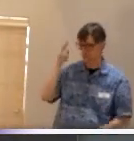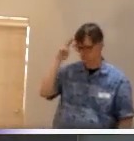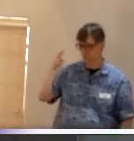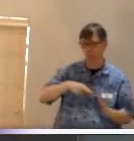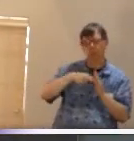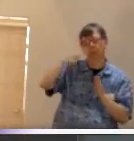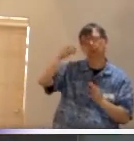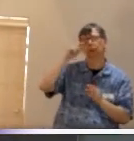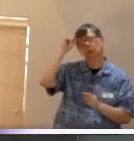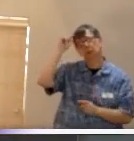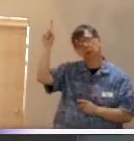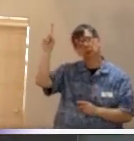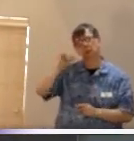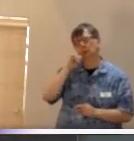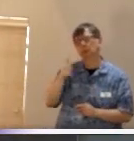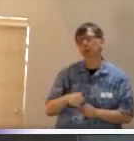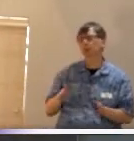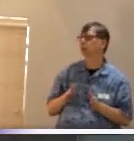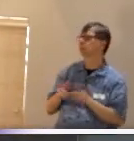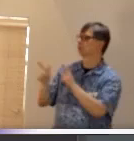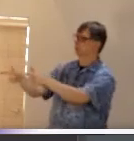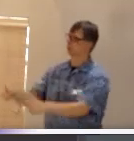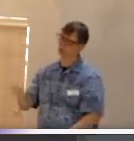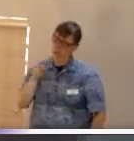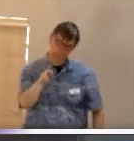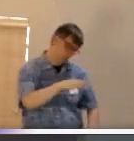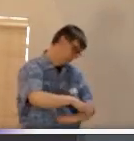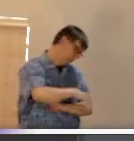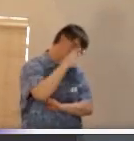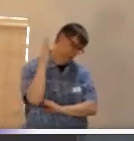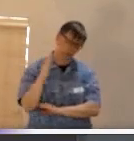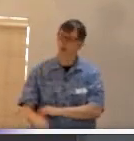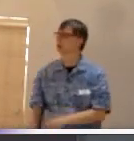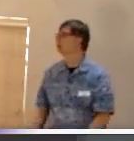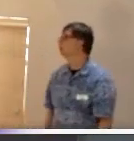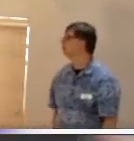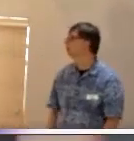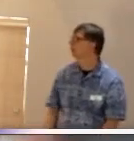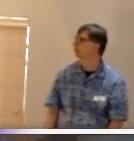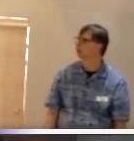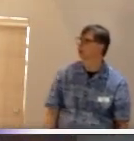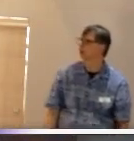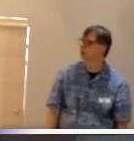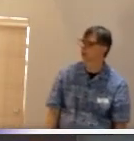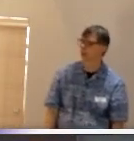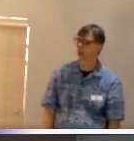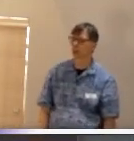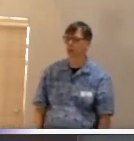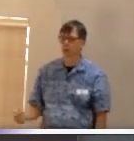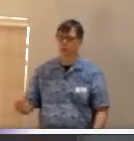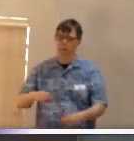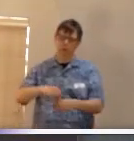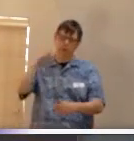by many teachings. And then you go about your day, and then you get to the kitchen, and you want that cup of coffee. Maybe you're trying to get out of caffeine, and you pick it up,